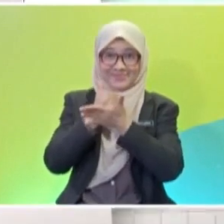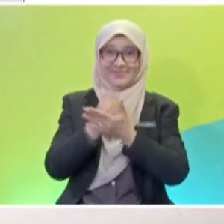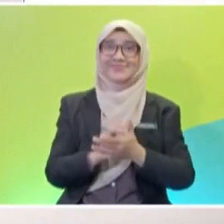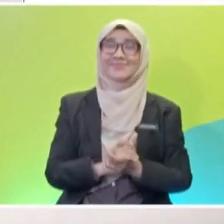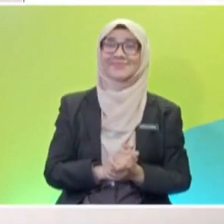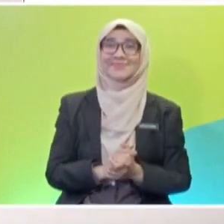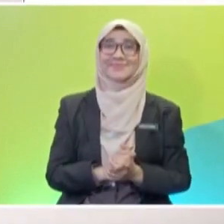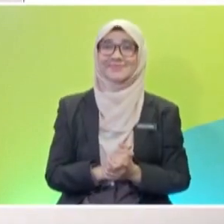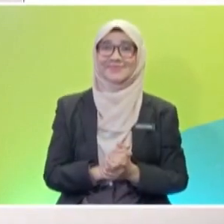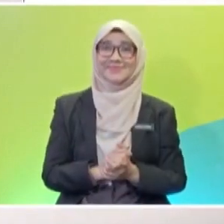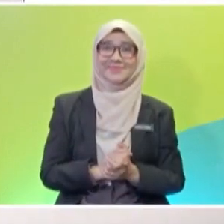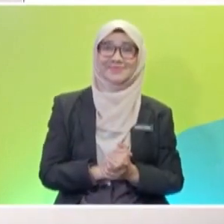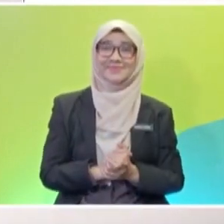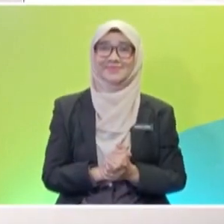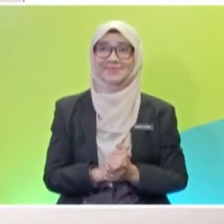helping out.